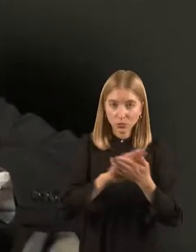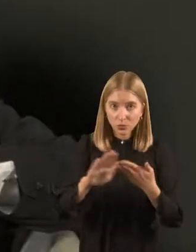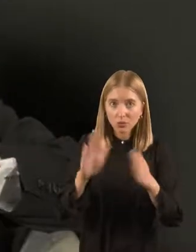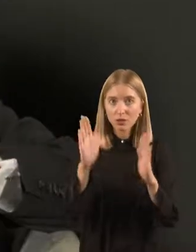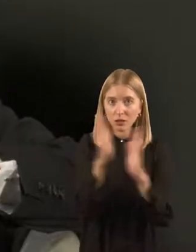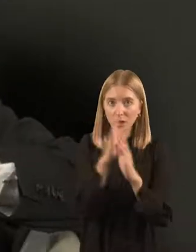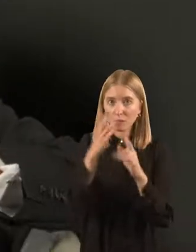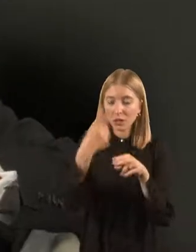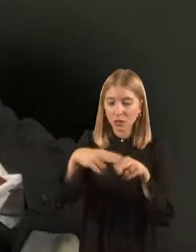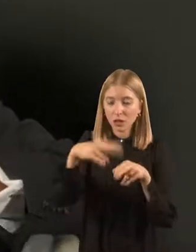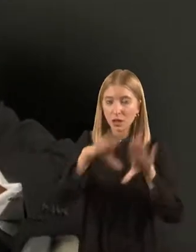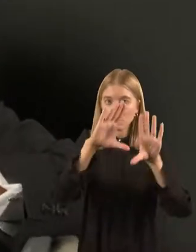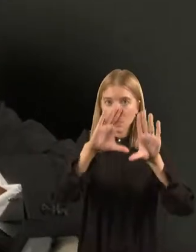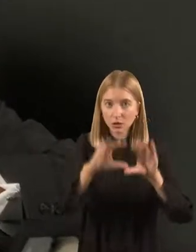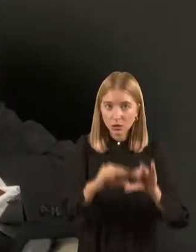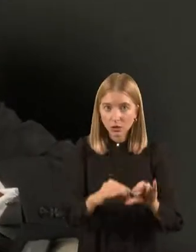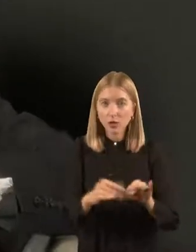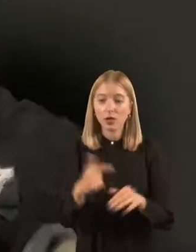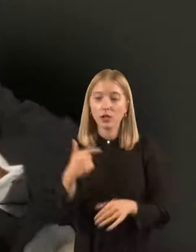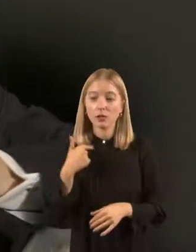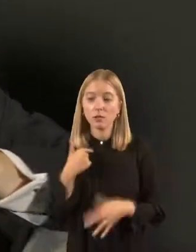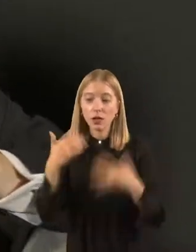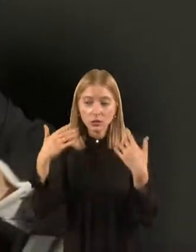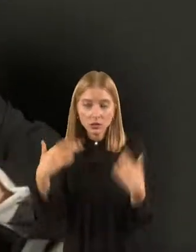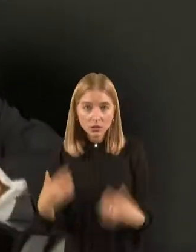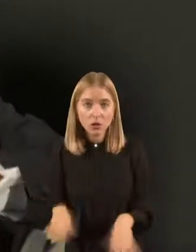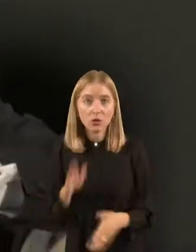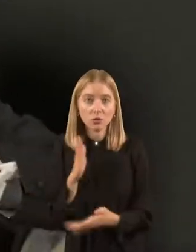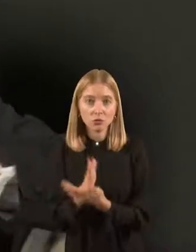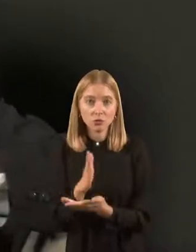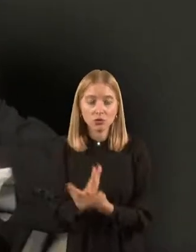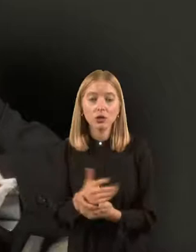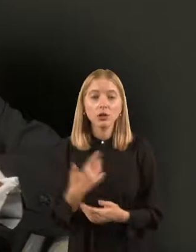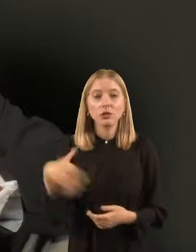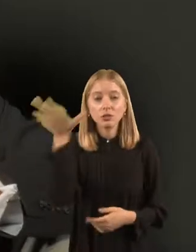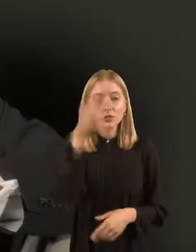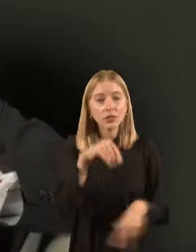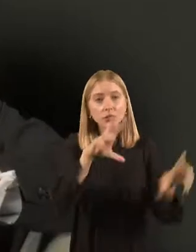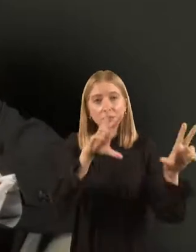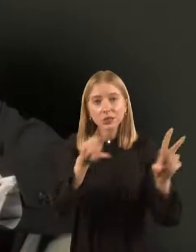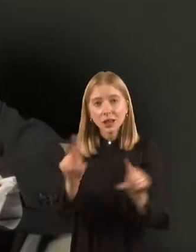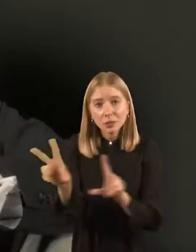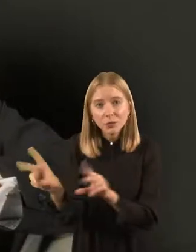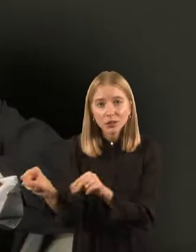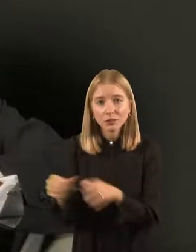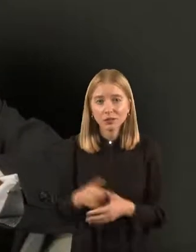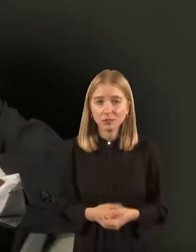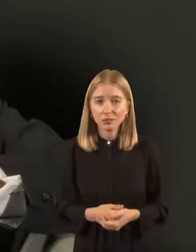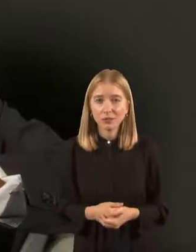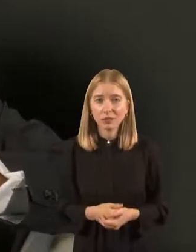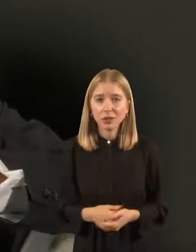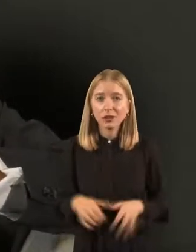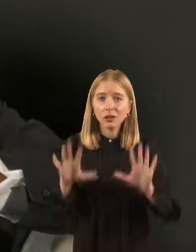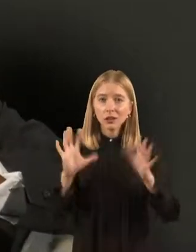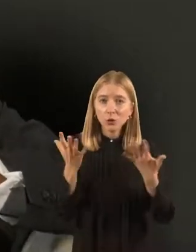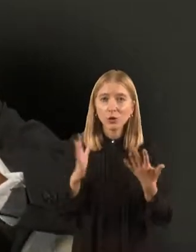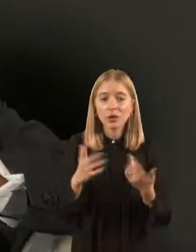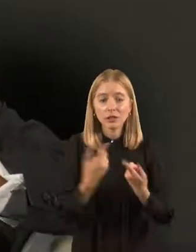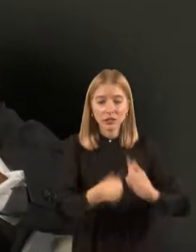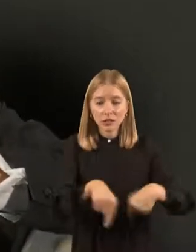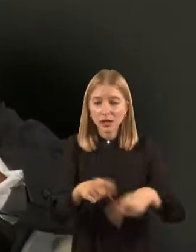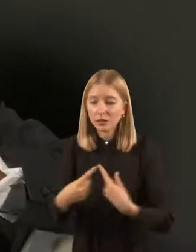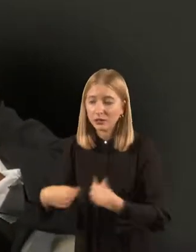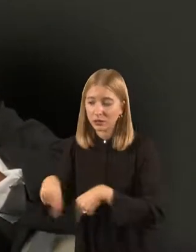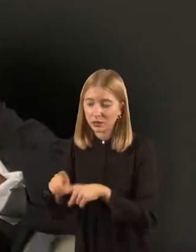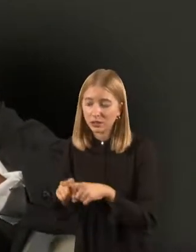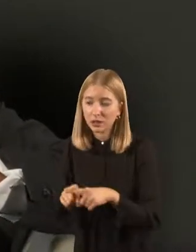engage other sectors that are resisting because of conservative positions. But they will